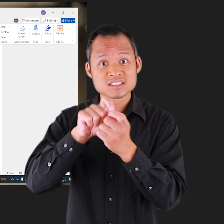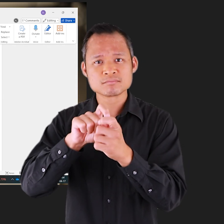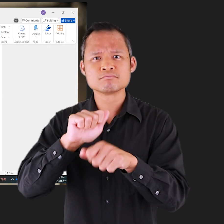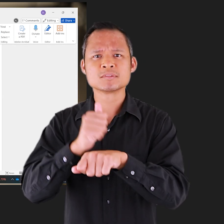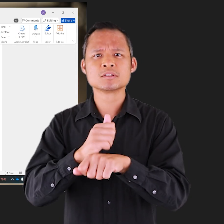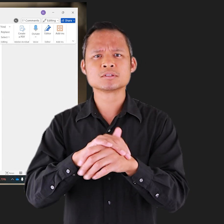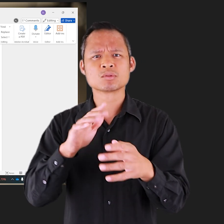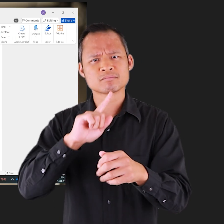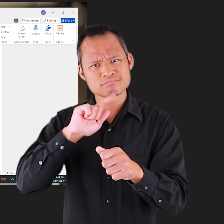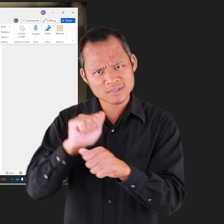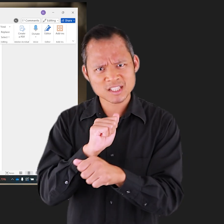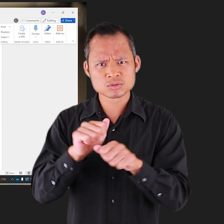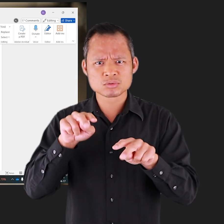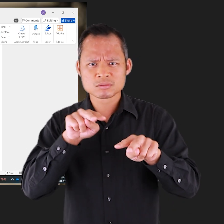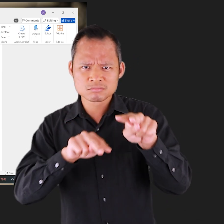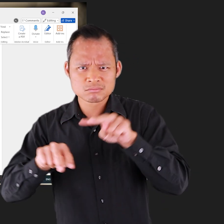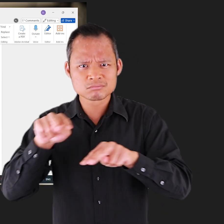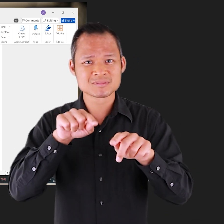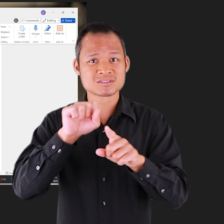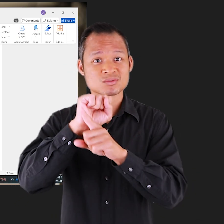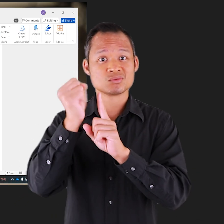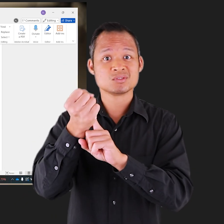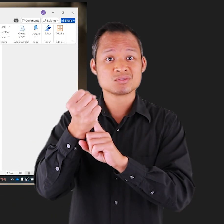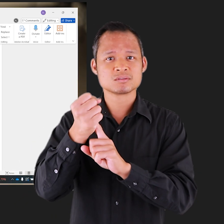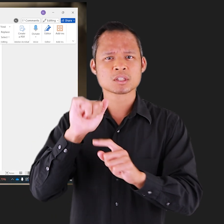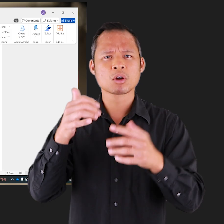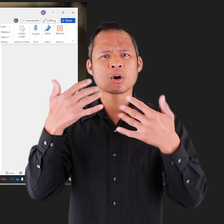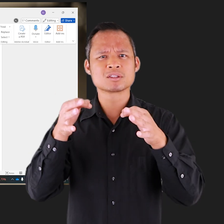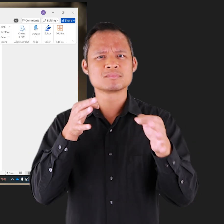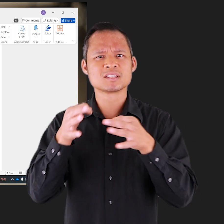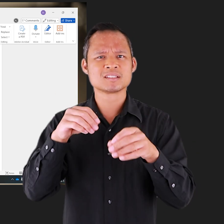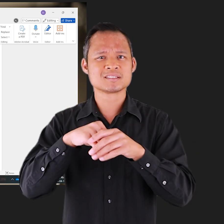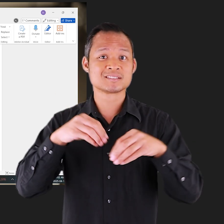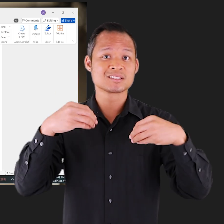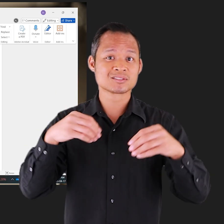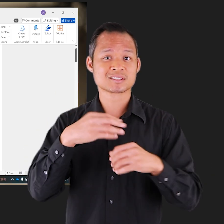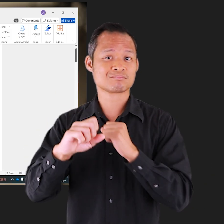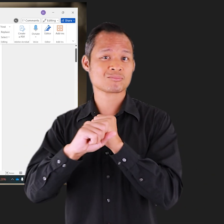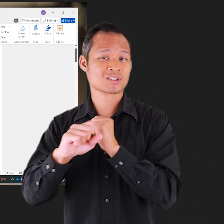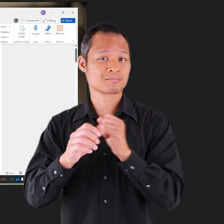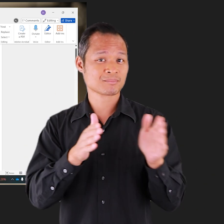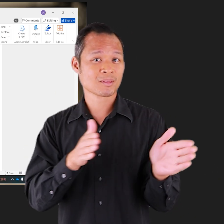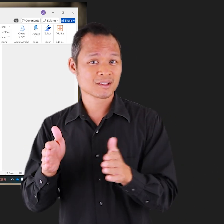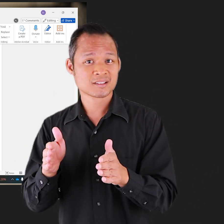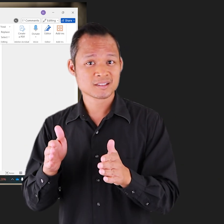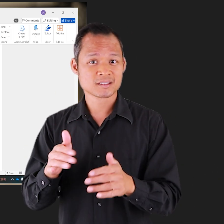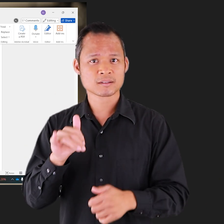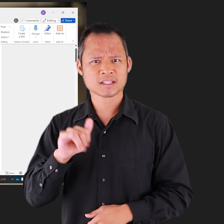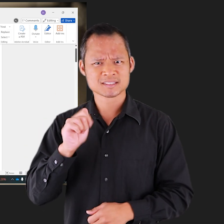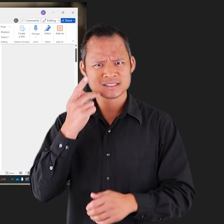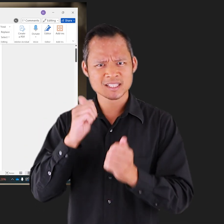numbers. The details are based on realistic assessments of your situation and what you stated in your sales and marketing